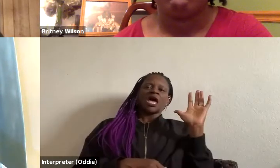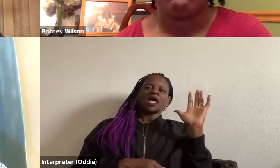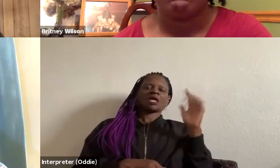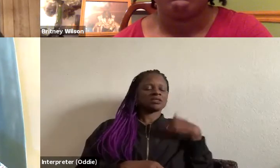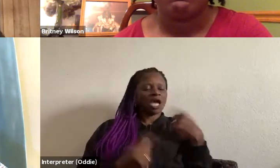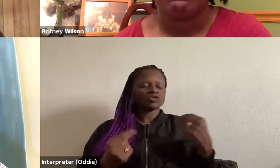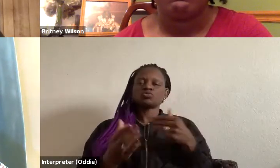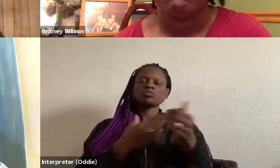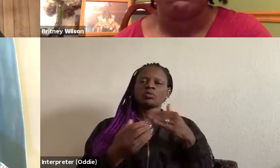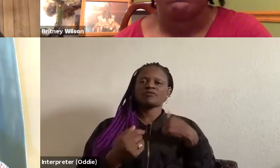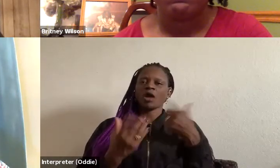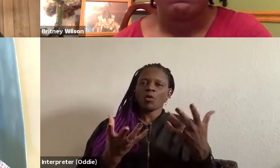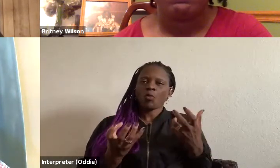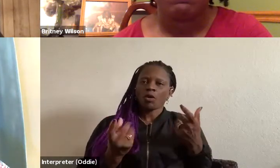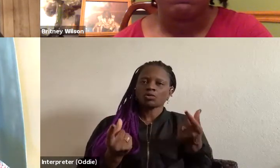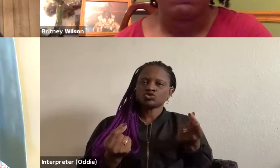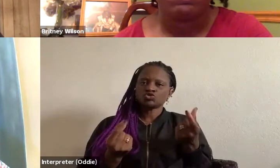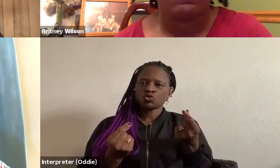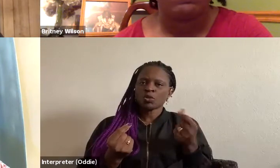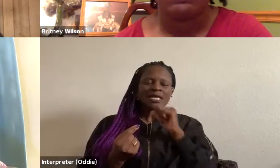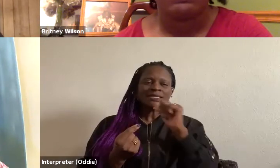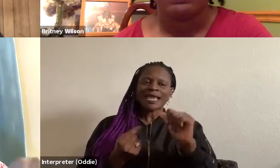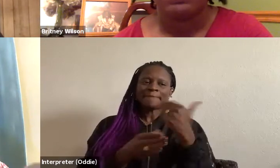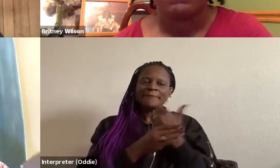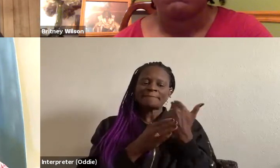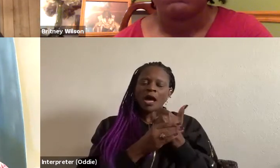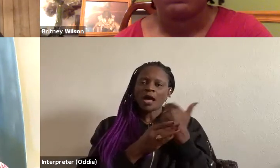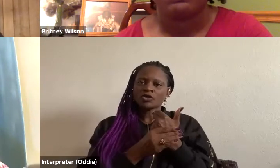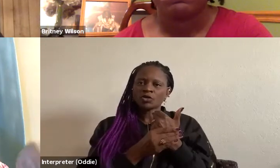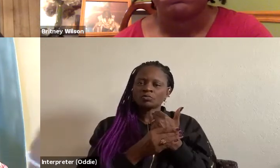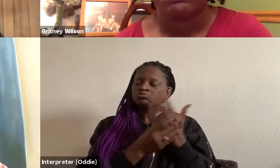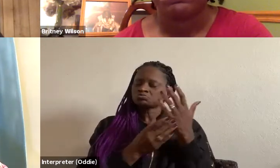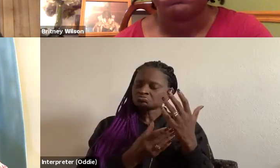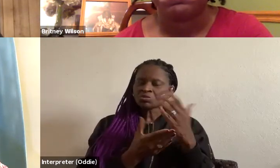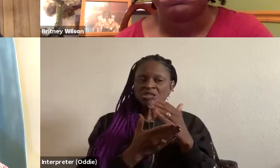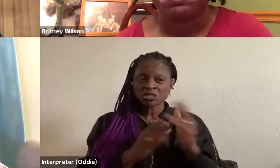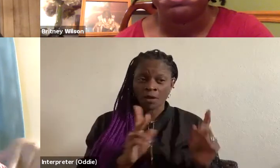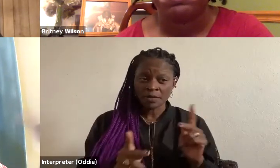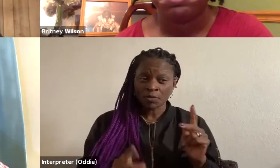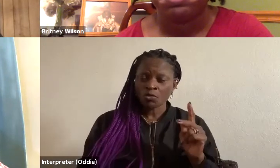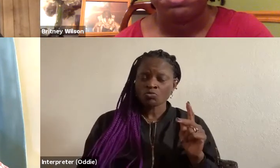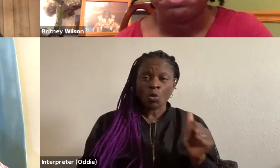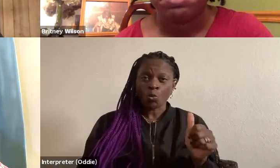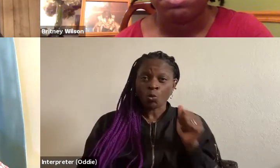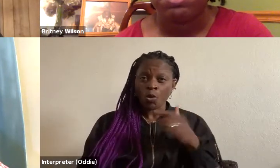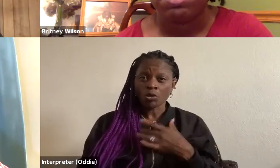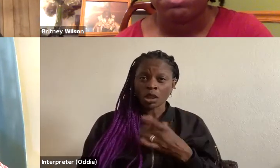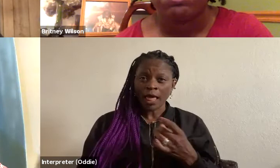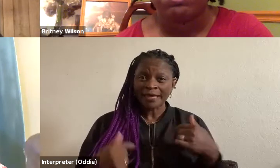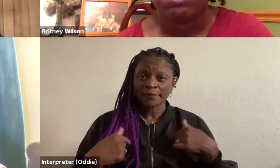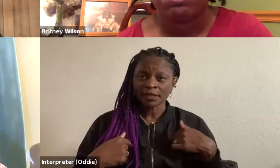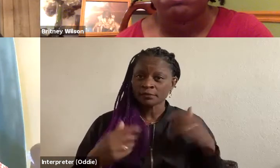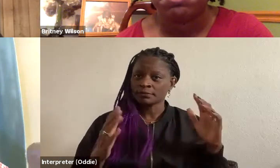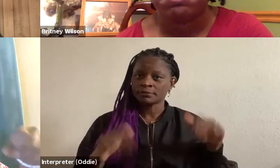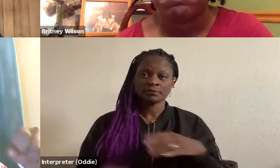do and not be bothered by the fact that there are going to be people who don't like me for whatever reason, you know, because